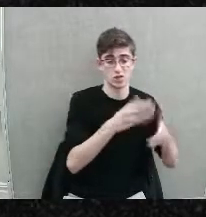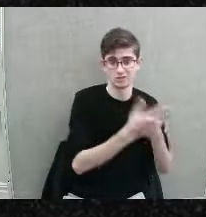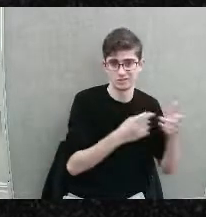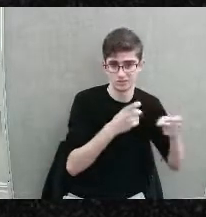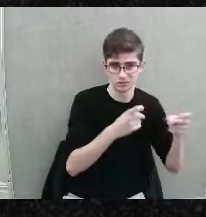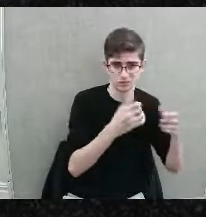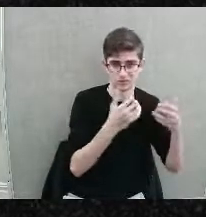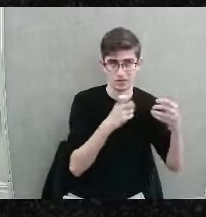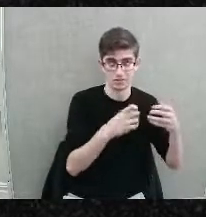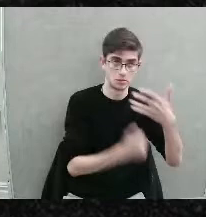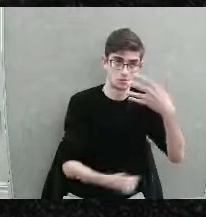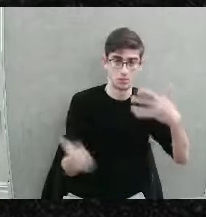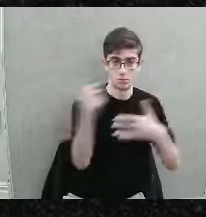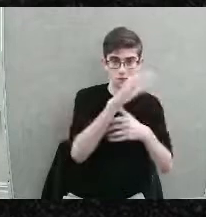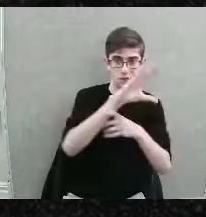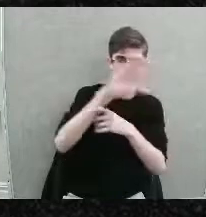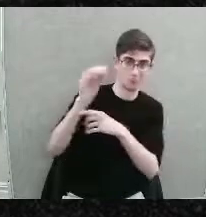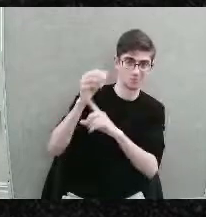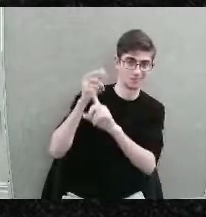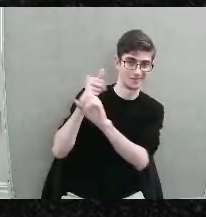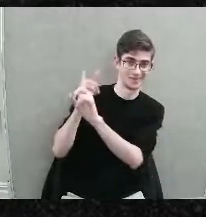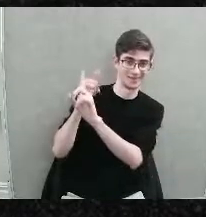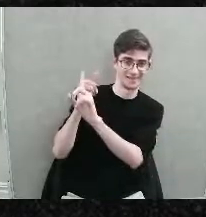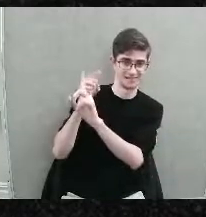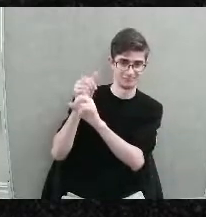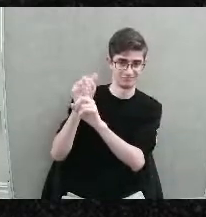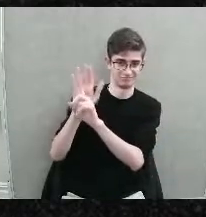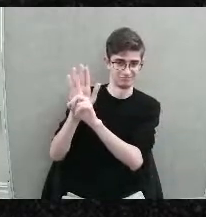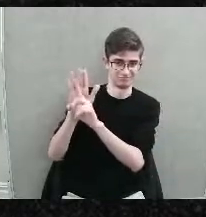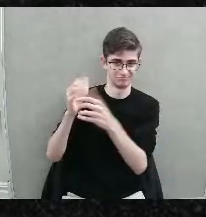hierarchies as part of that. So